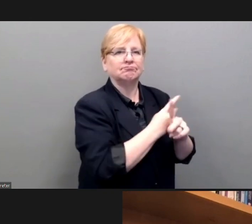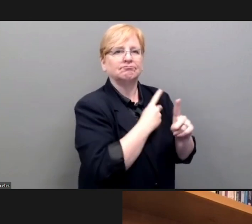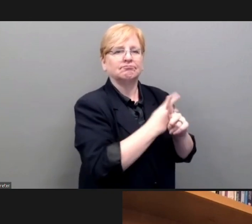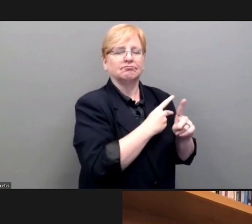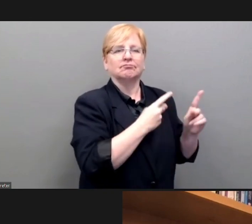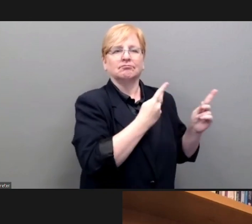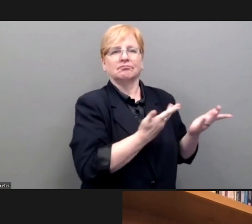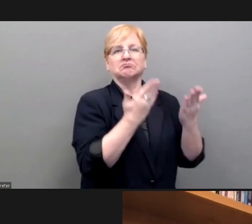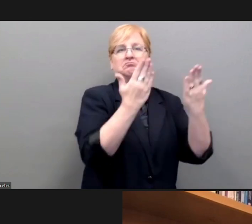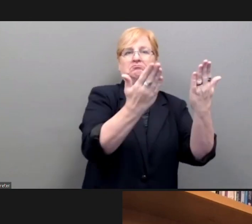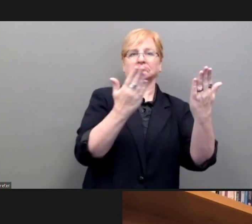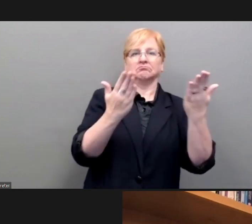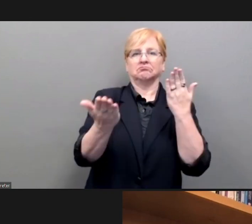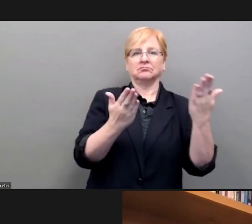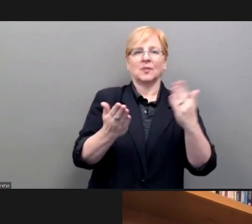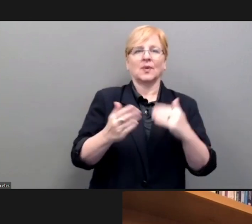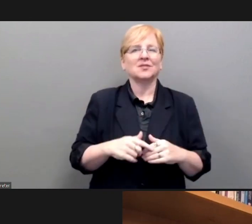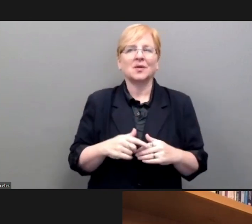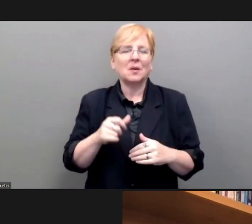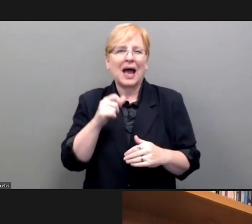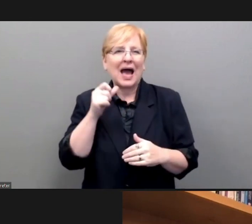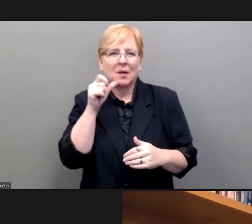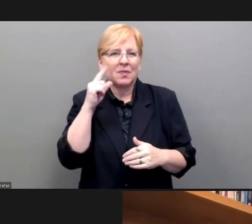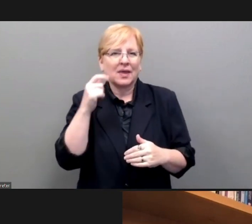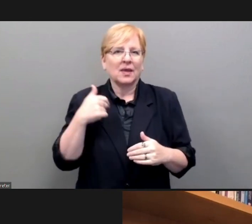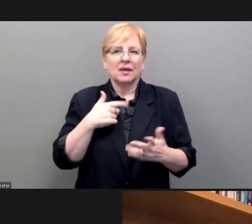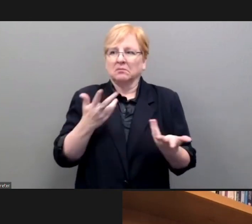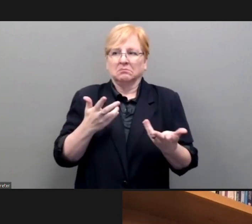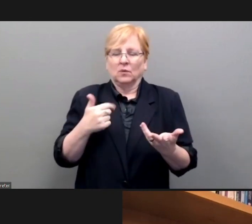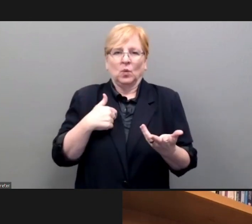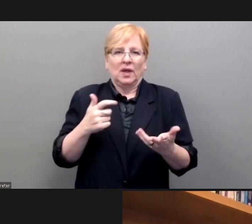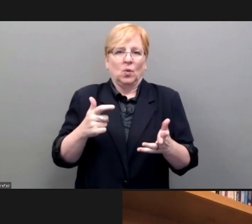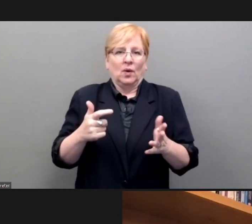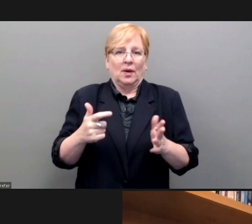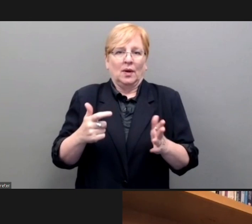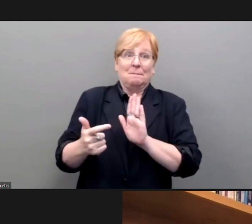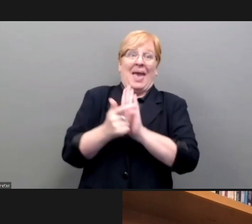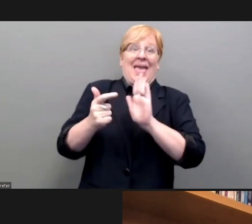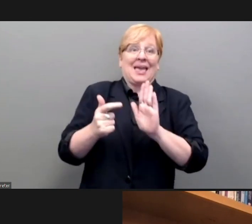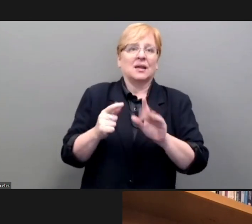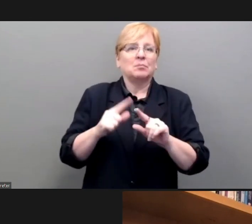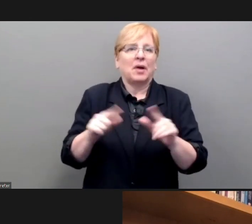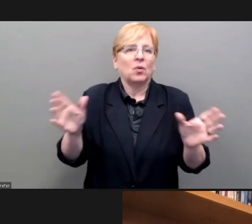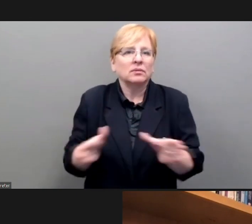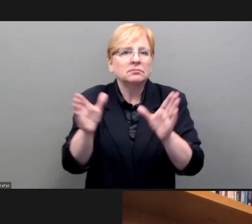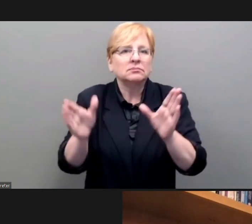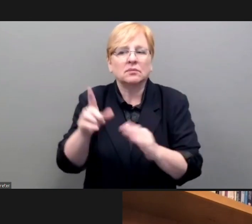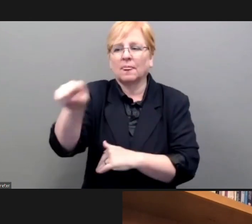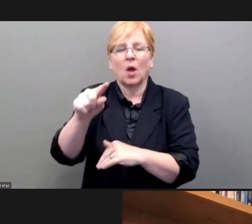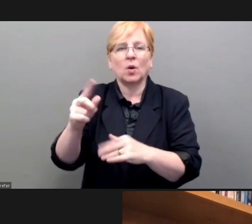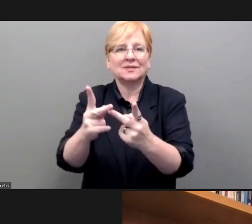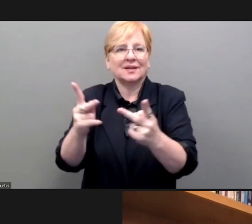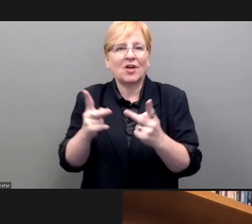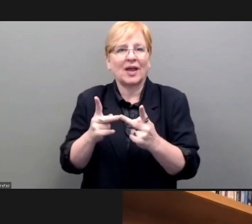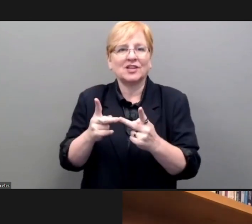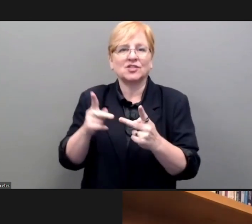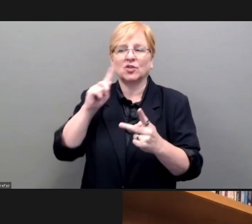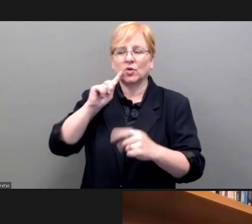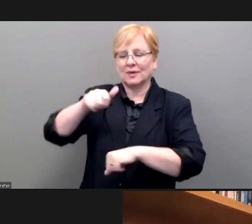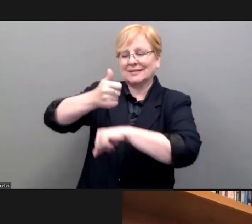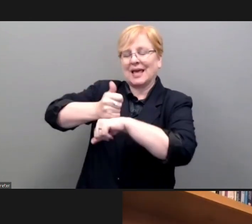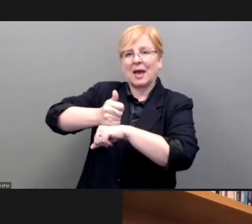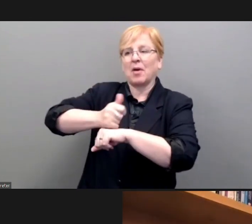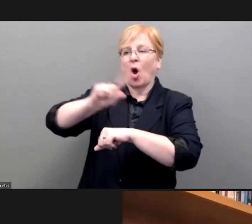really encourage businesses to make those kinds of decisions about their venues, events, and trainings, that it should be vaccinated only.